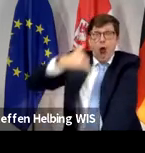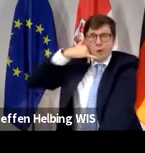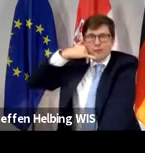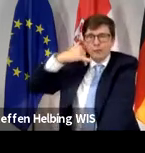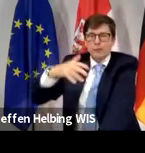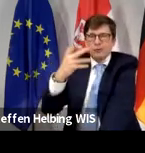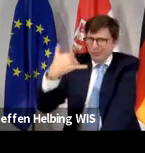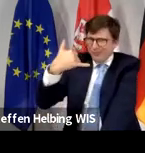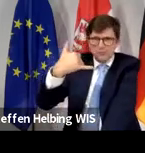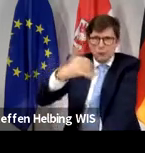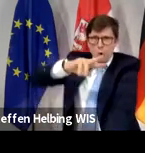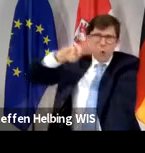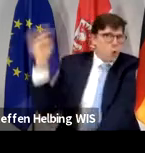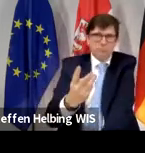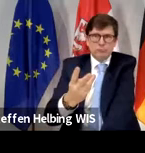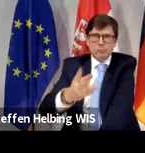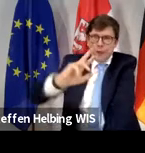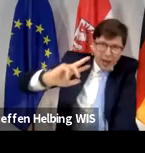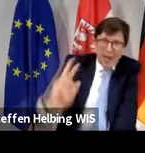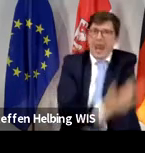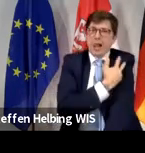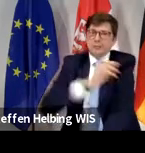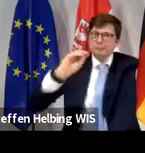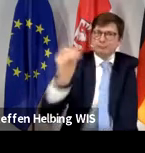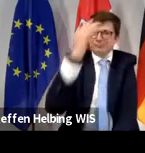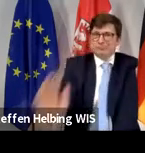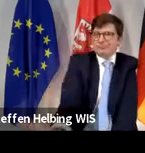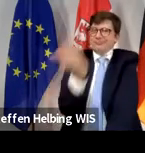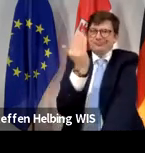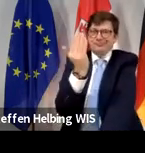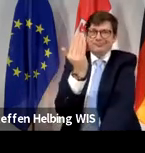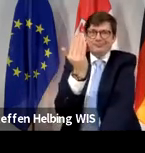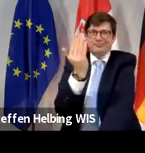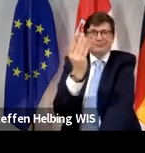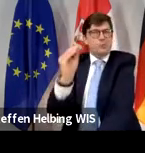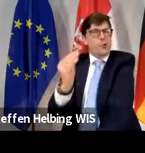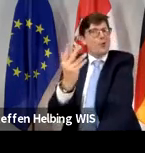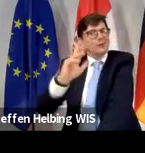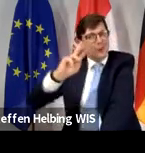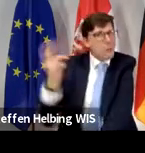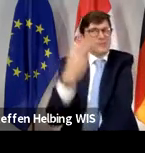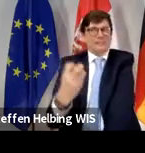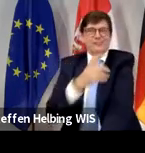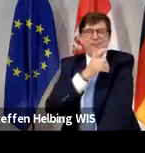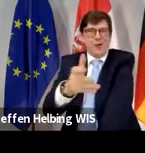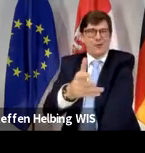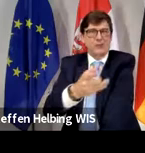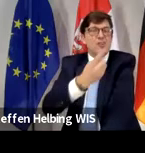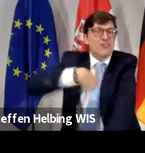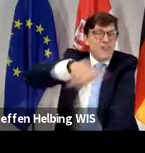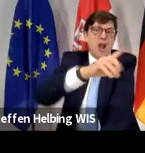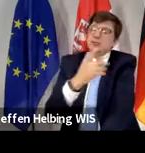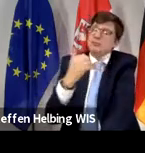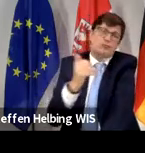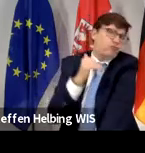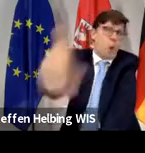Alexander Graham Bell, because he invented the telephone, but he said, one day we will have also access and